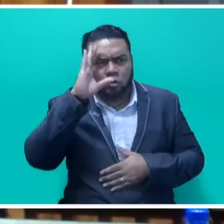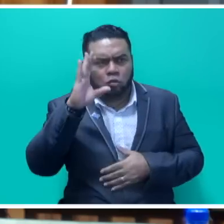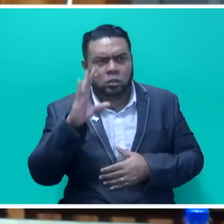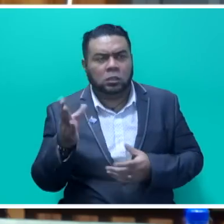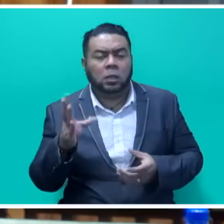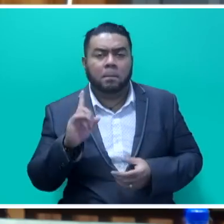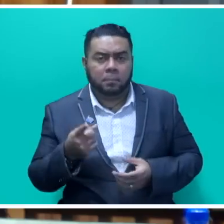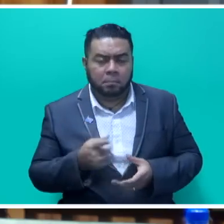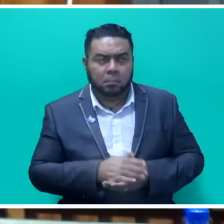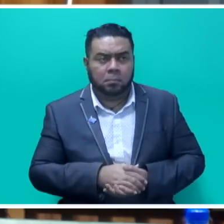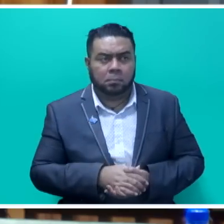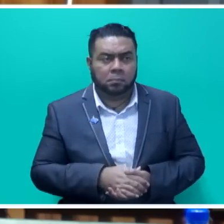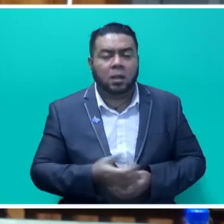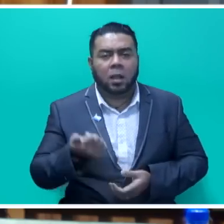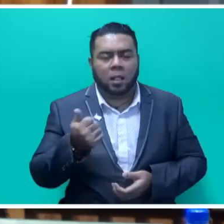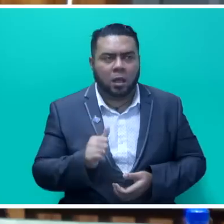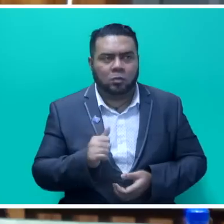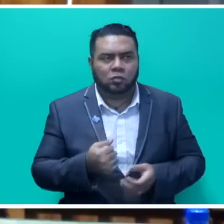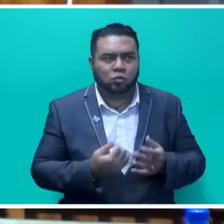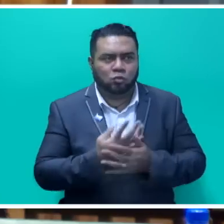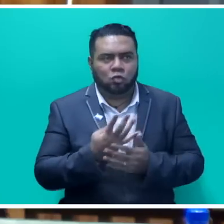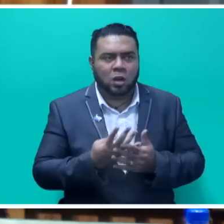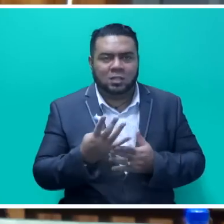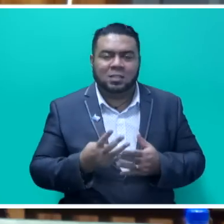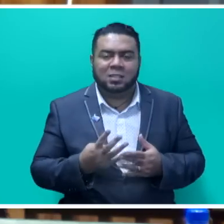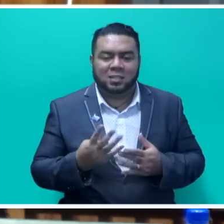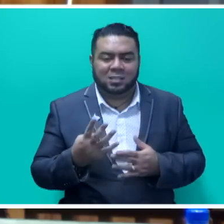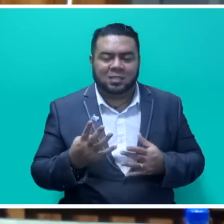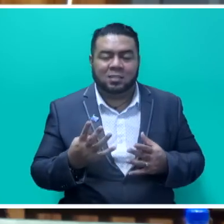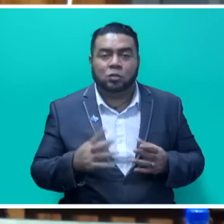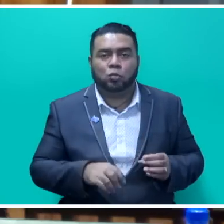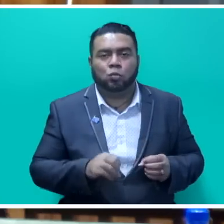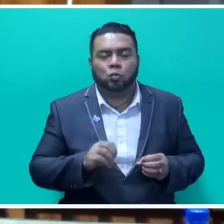Instead, it allowed grass to grow on the walls of the hospitals.